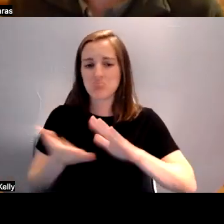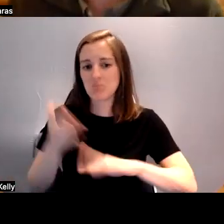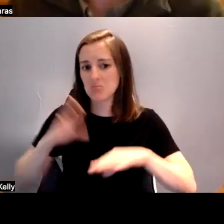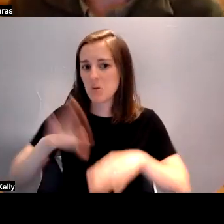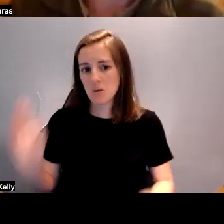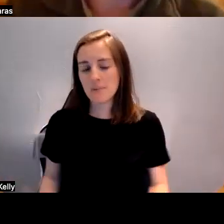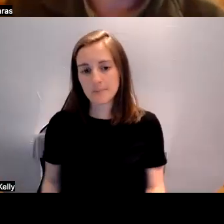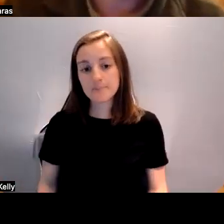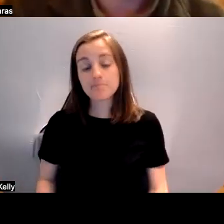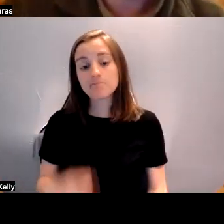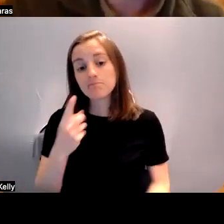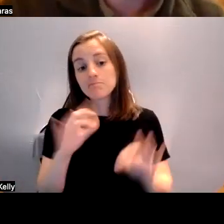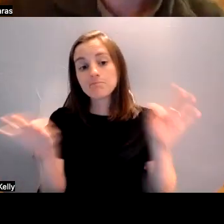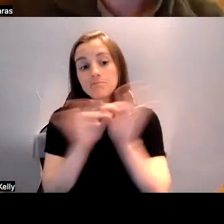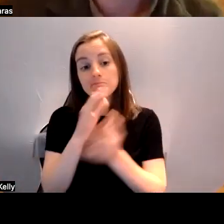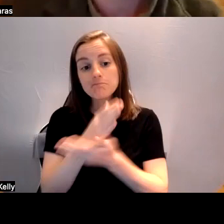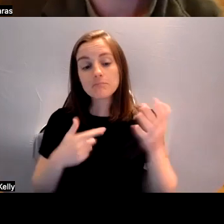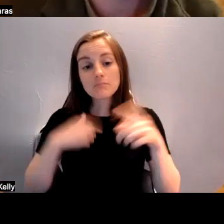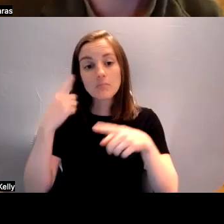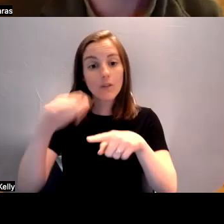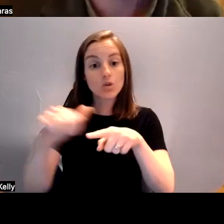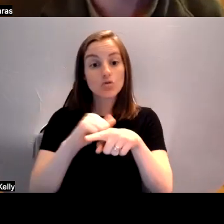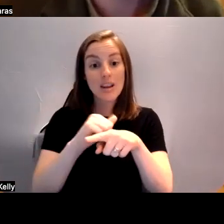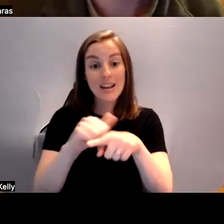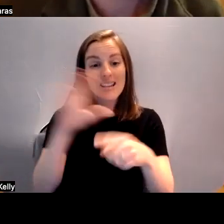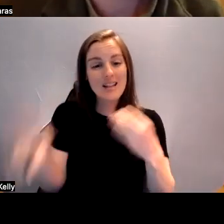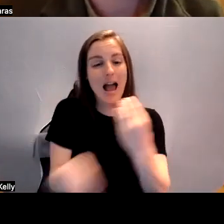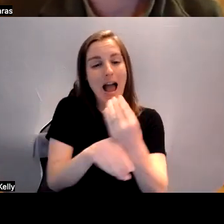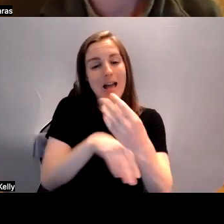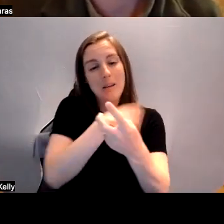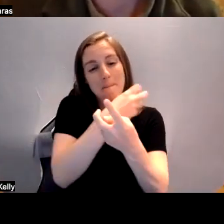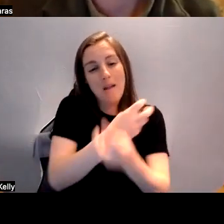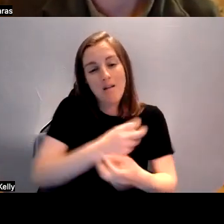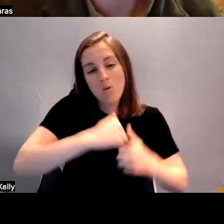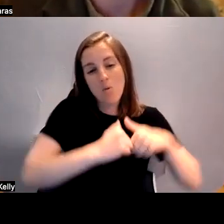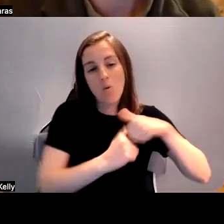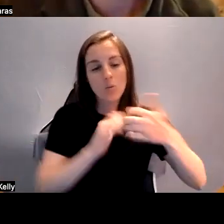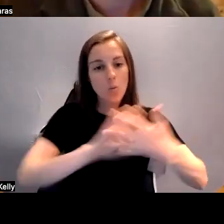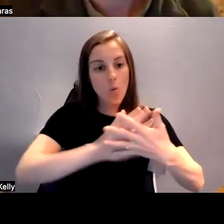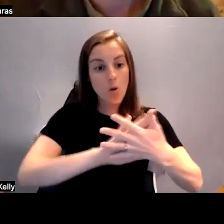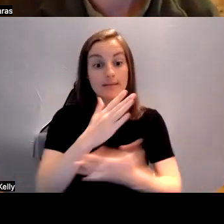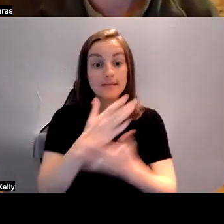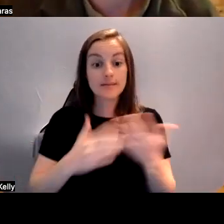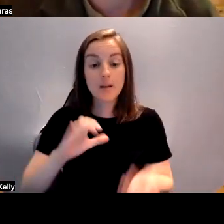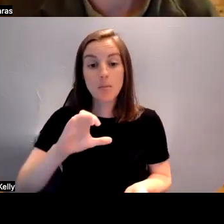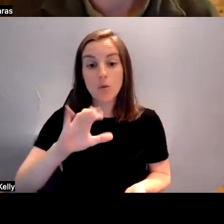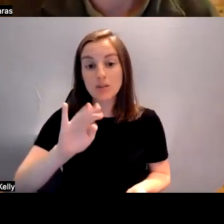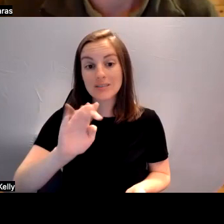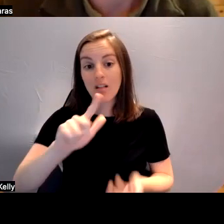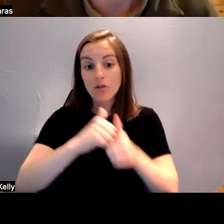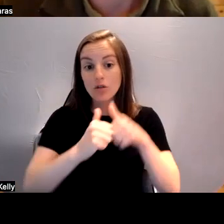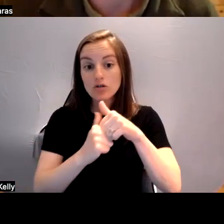important aspects in training these models is adding a backbone noise. So since the crystal structures probably have some artifacts, they're